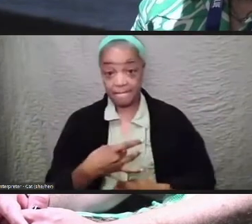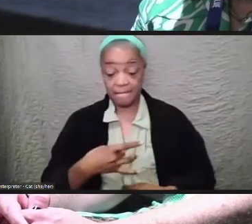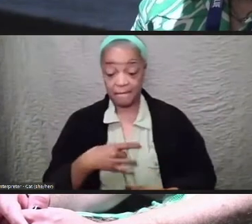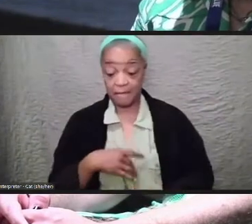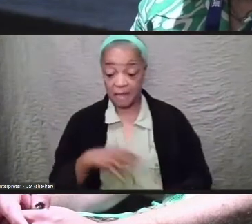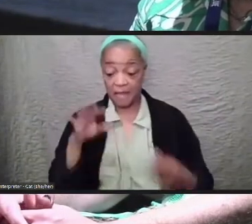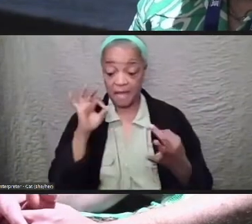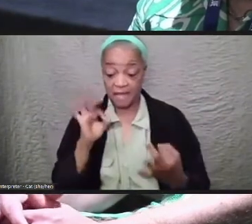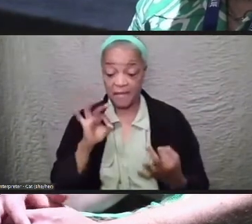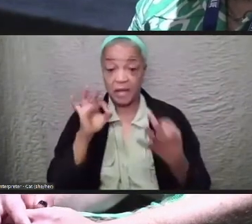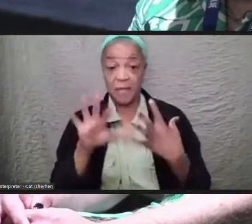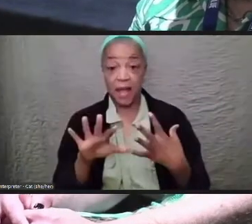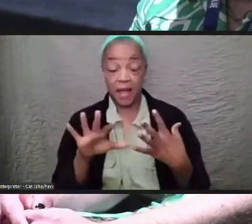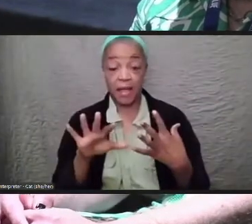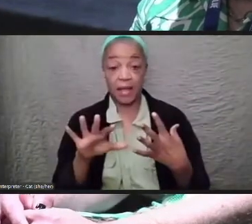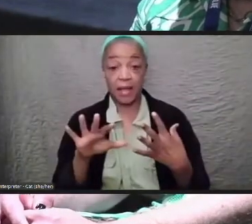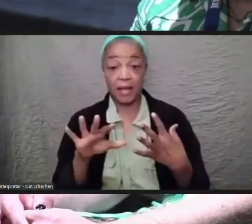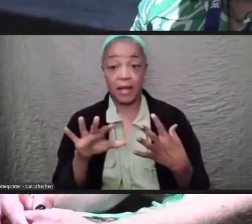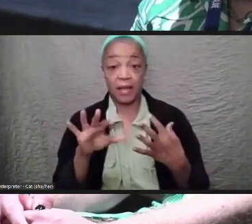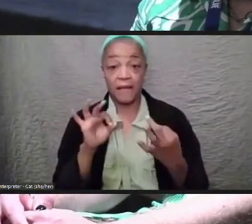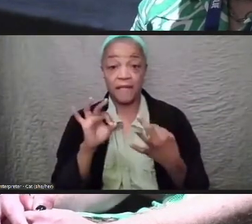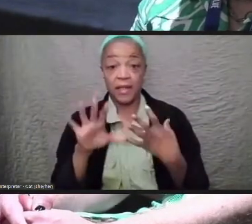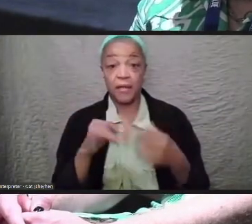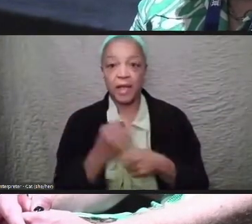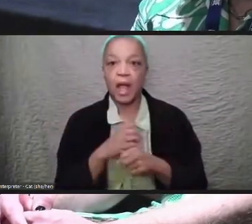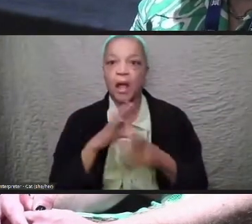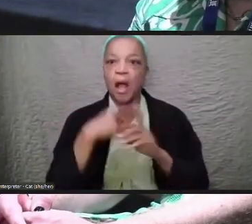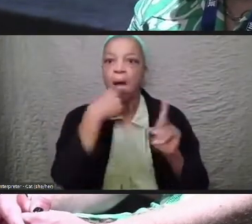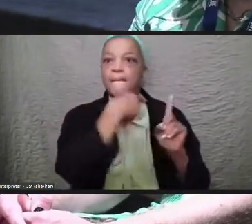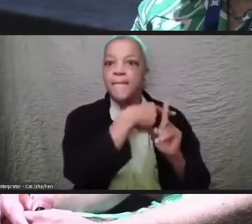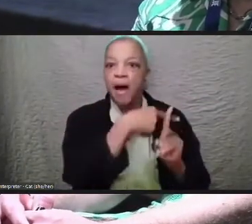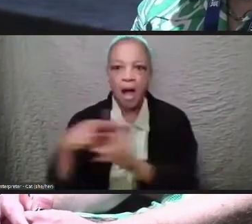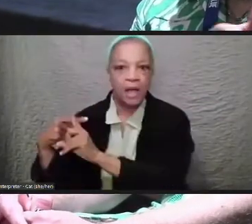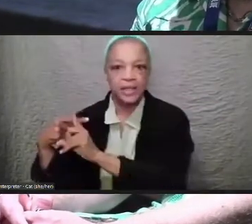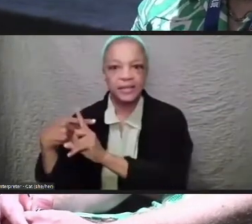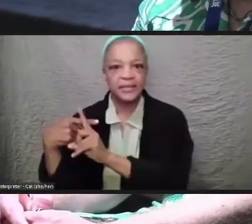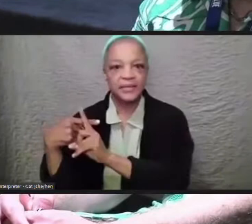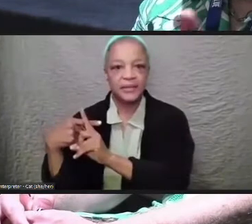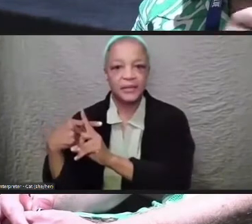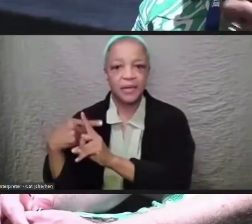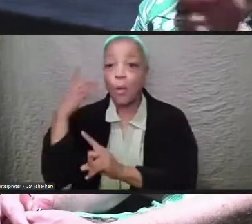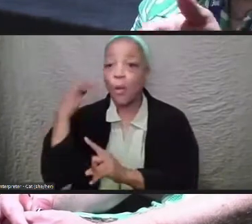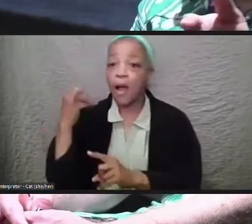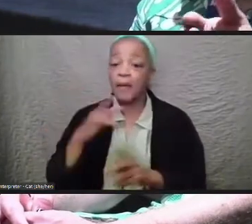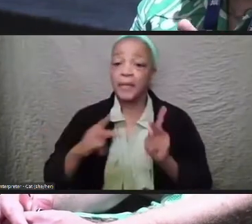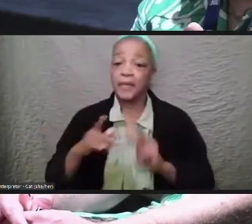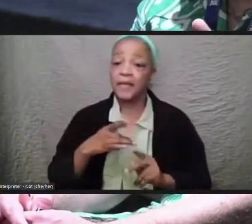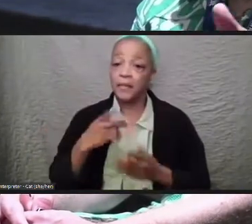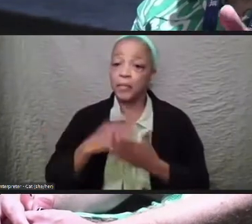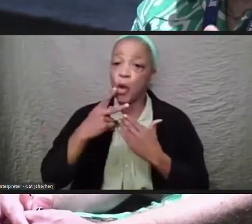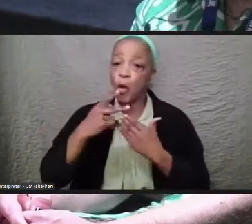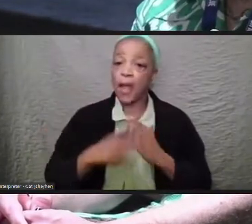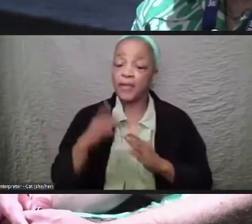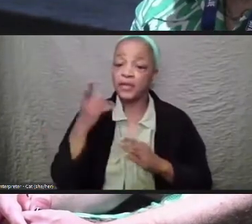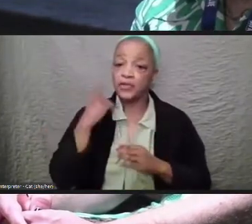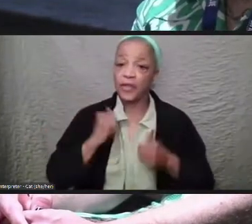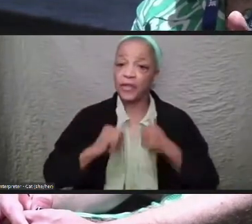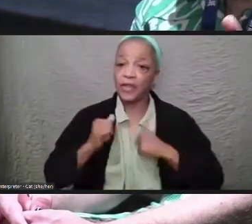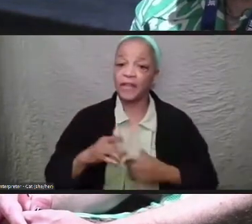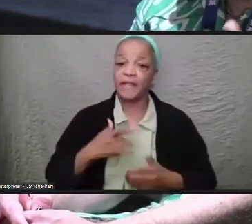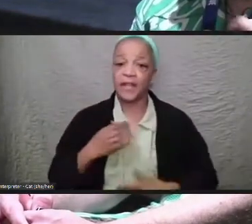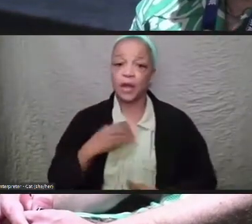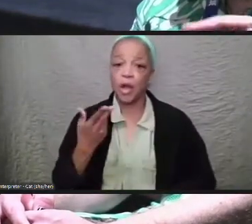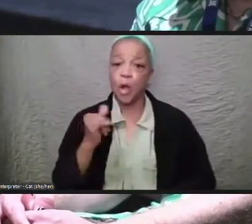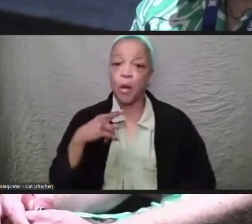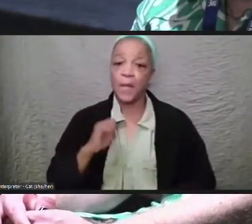we got was so overwhelmingly positive because it provided hope for programmers of theater in this country